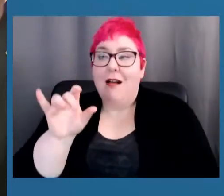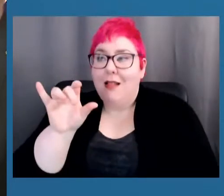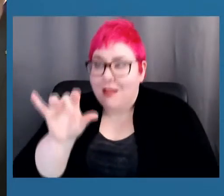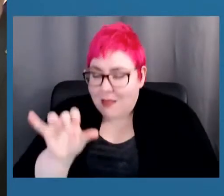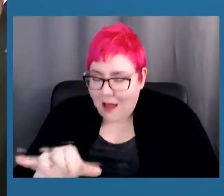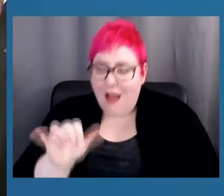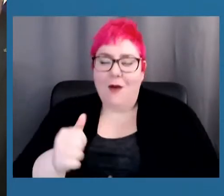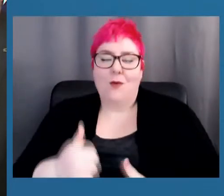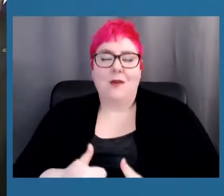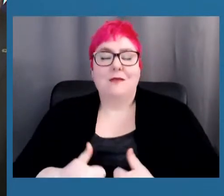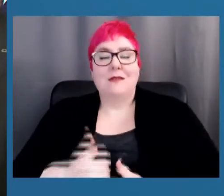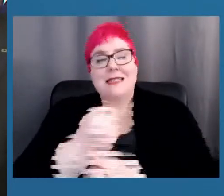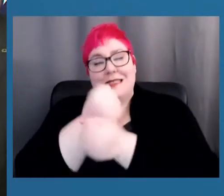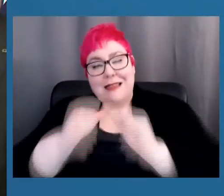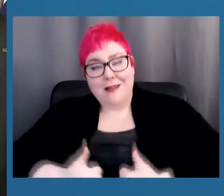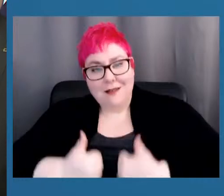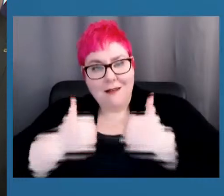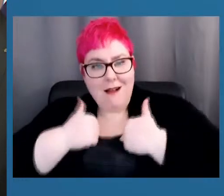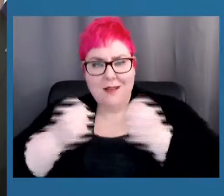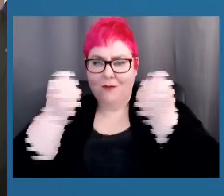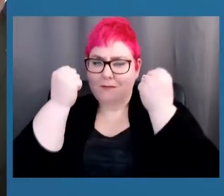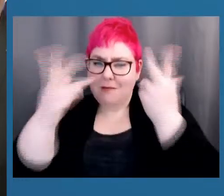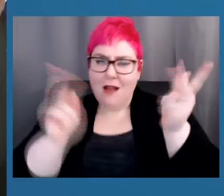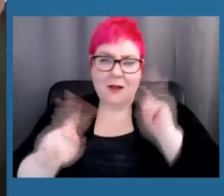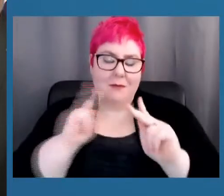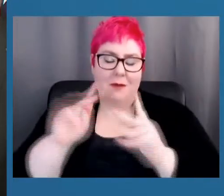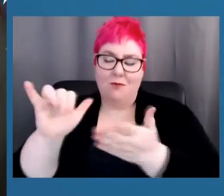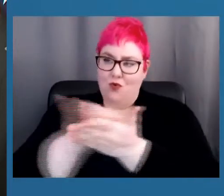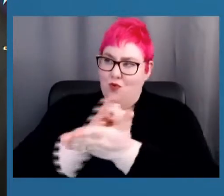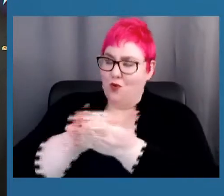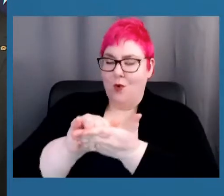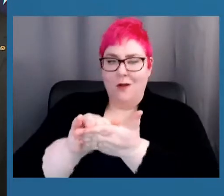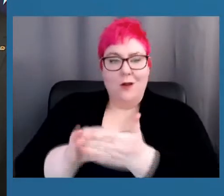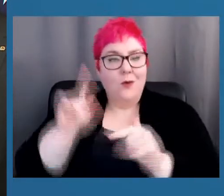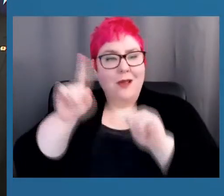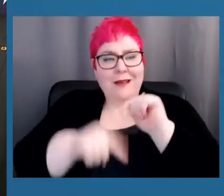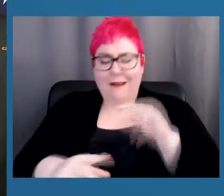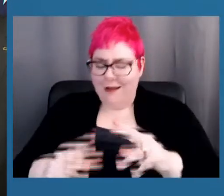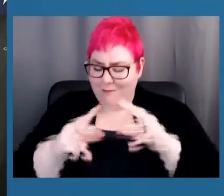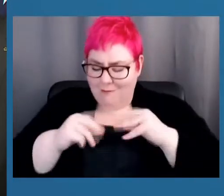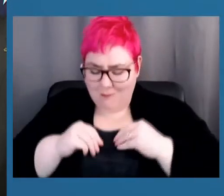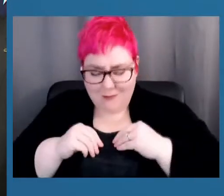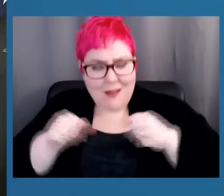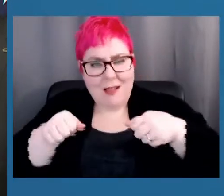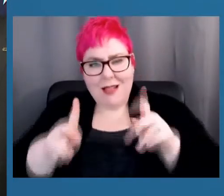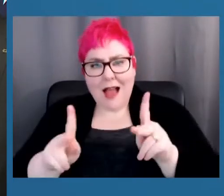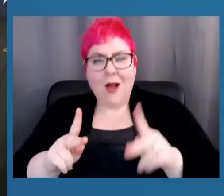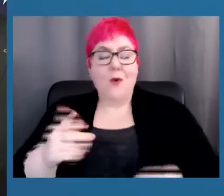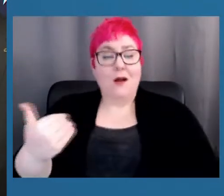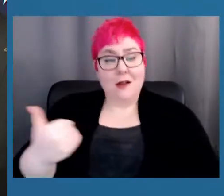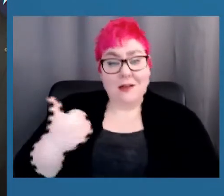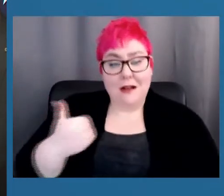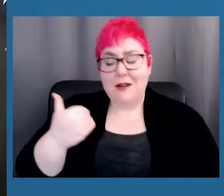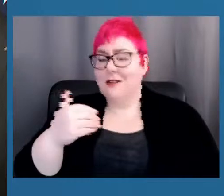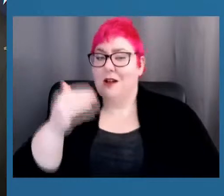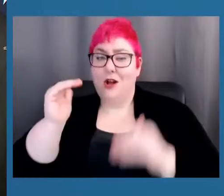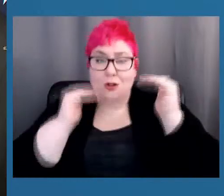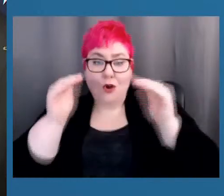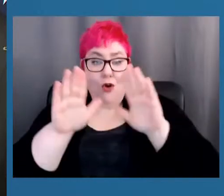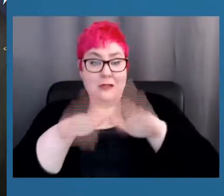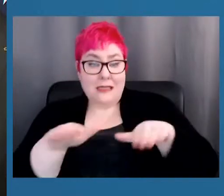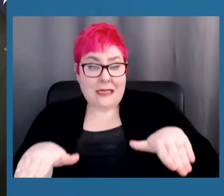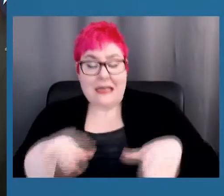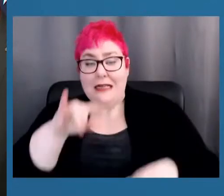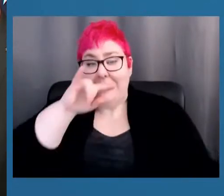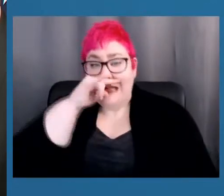many in New York State. We cannot let our kids, young adults, seniors, families, those with disabilities,